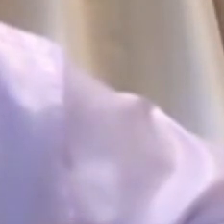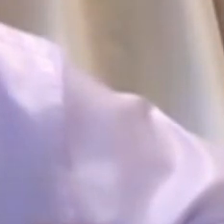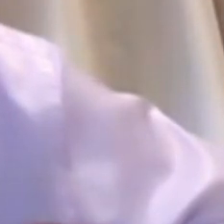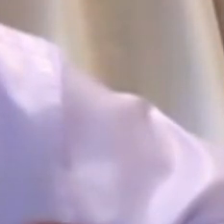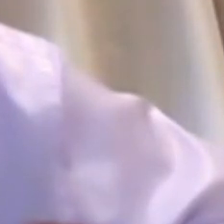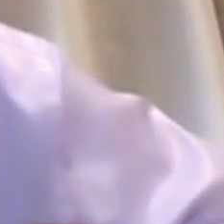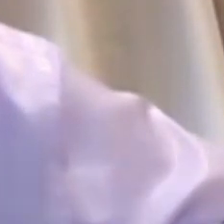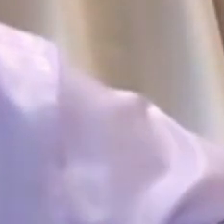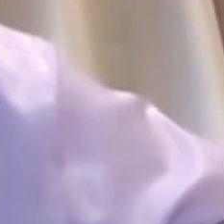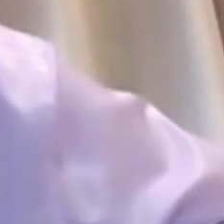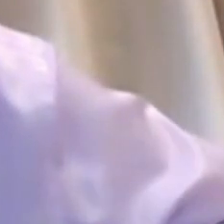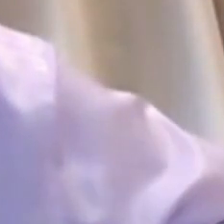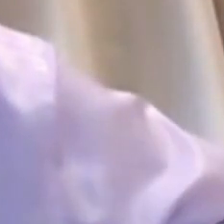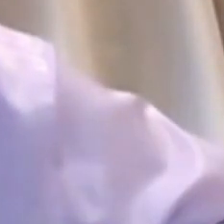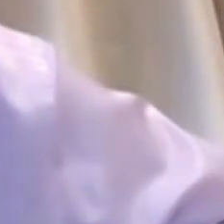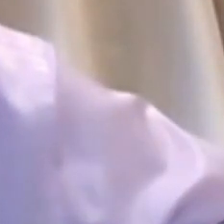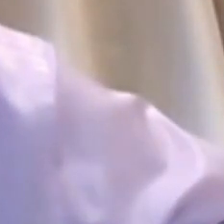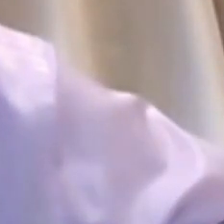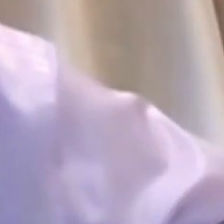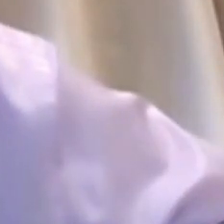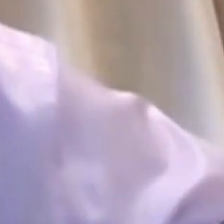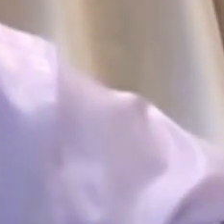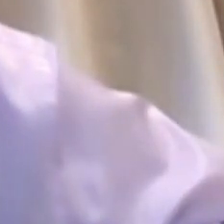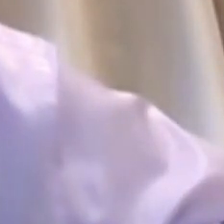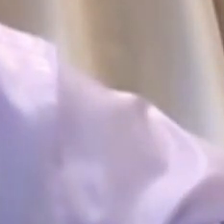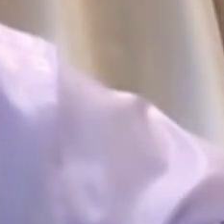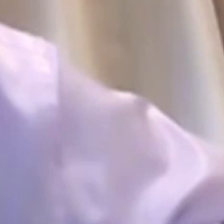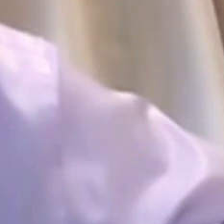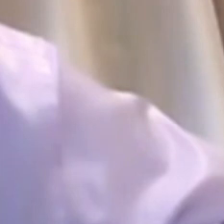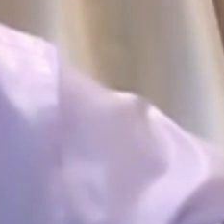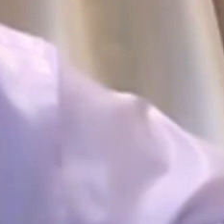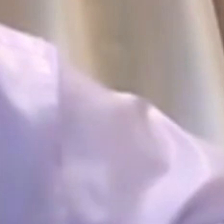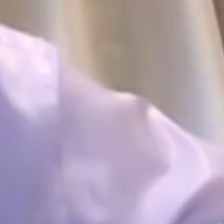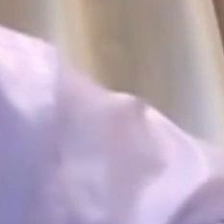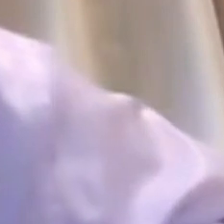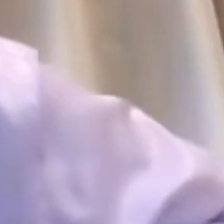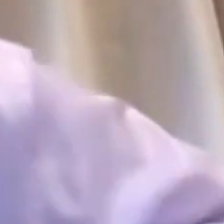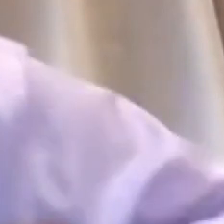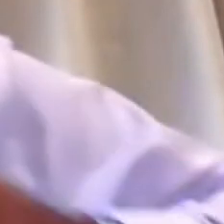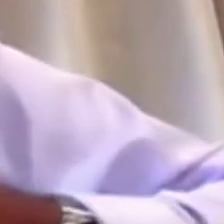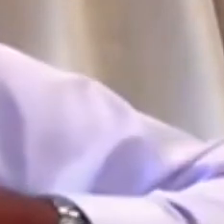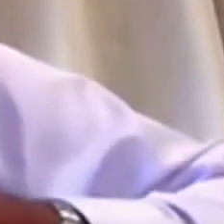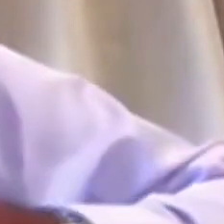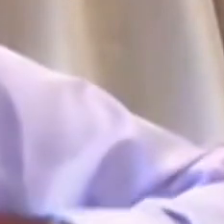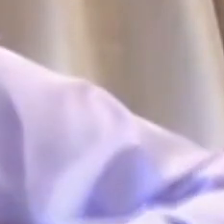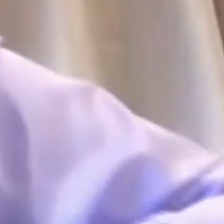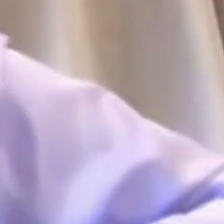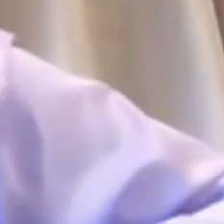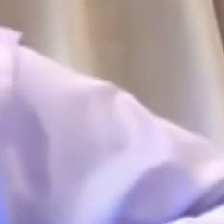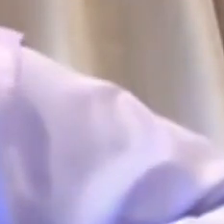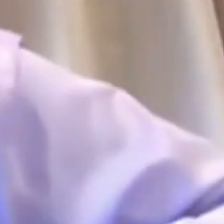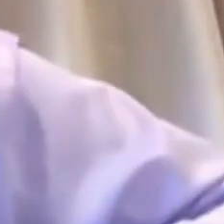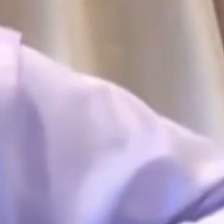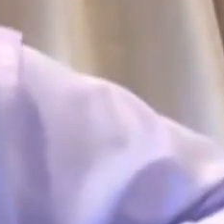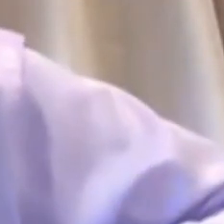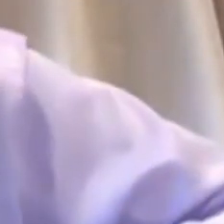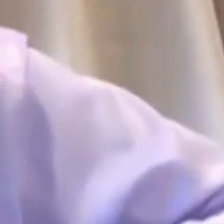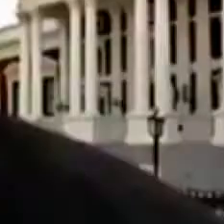And what is your department's plan to address these unhealthy conditions at Pinetown Magistrates Court? Thank you.